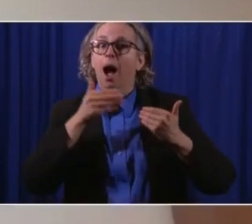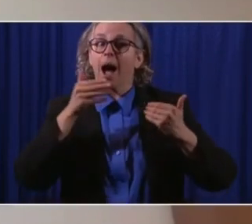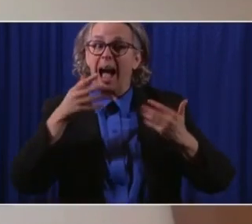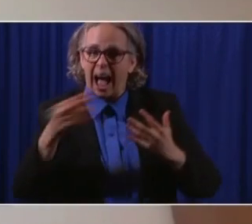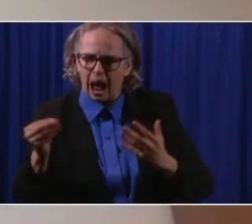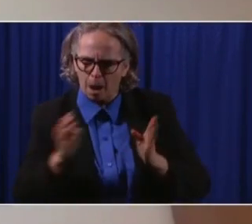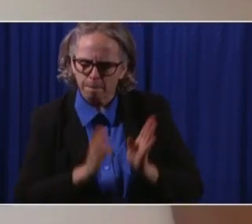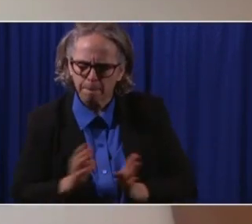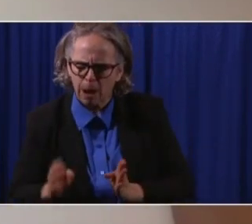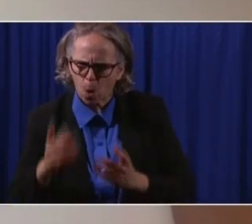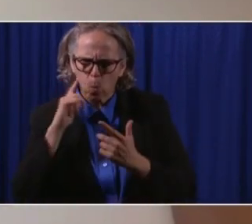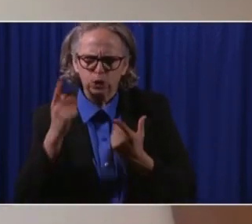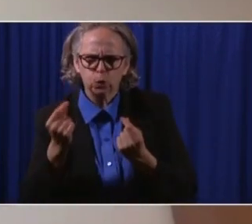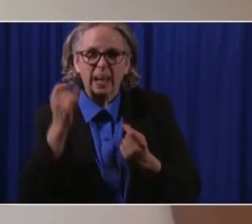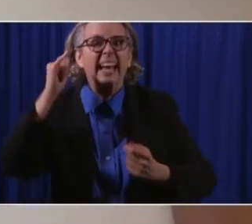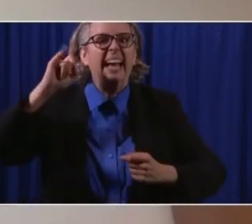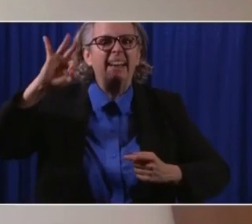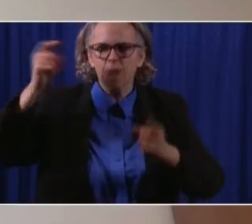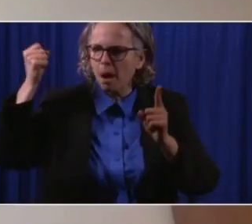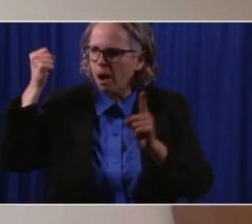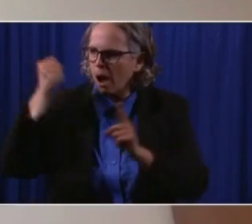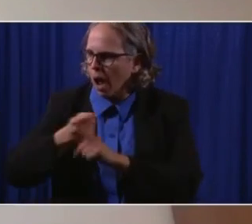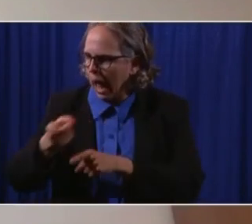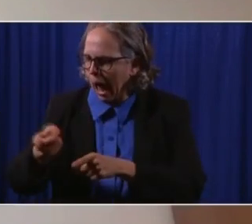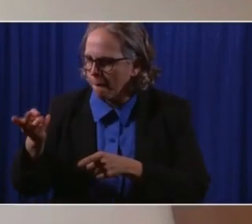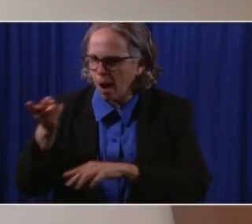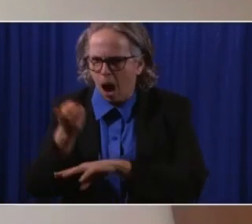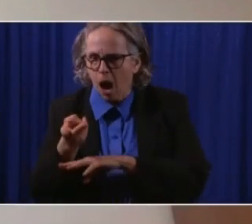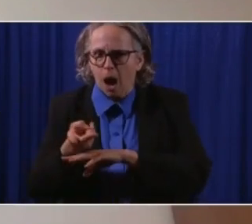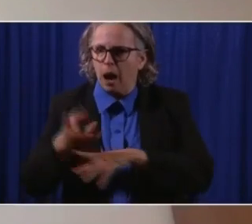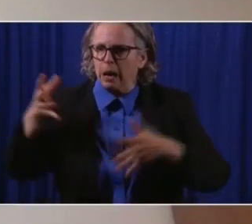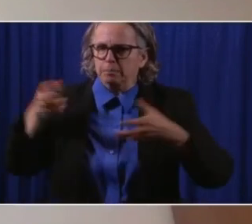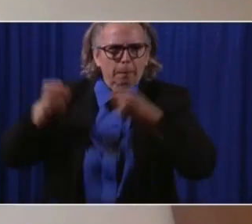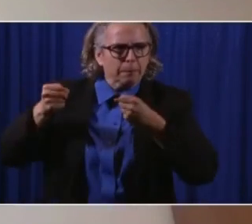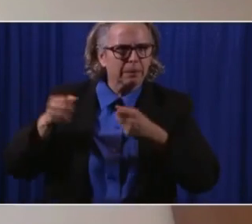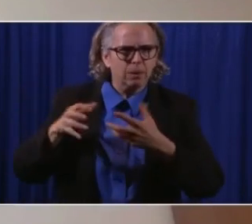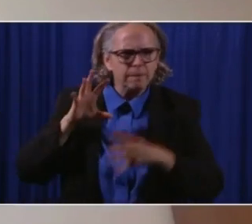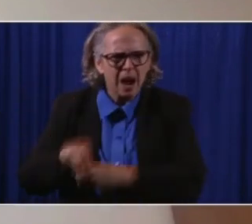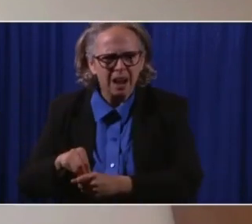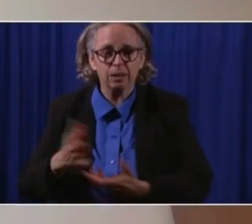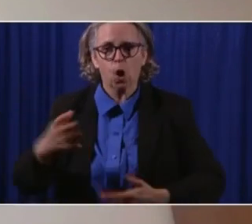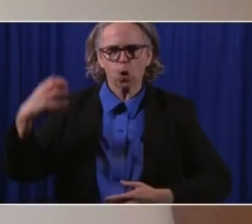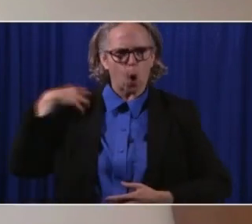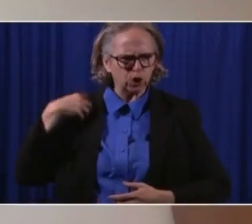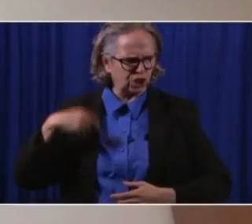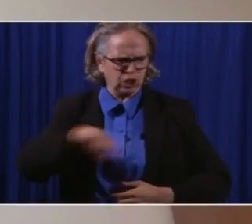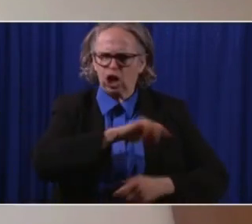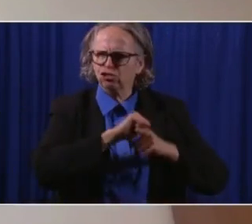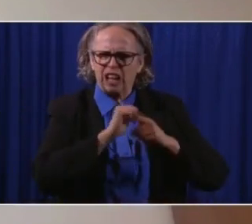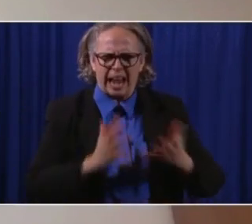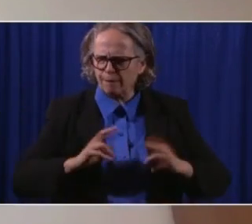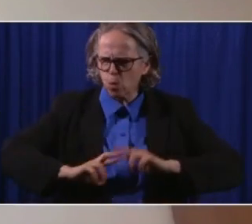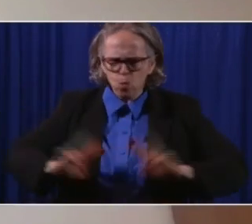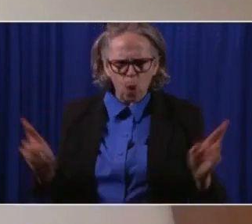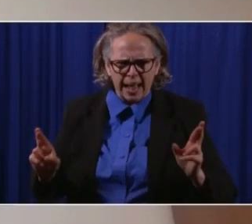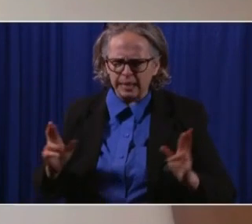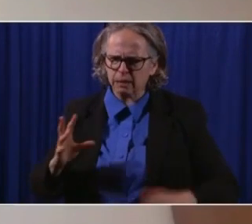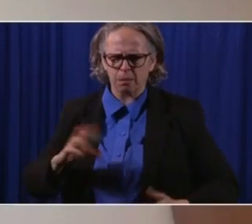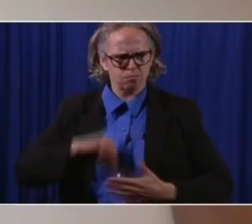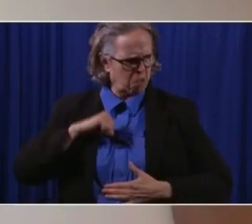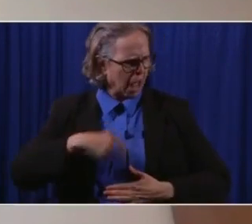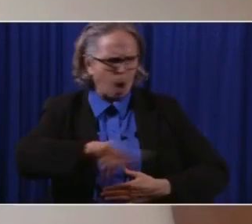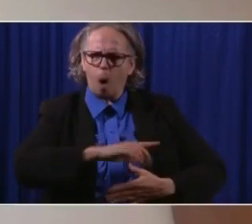coaches, athletic trainers, medical staffs, administrators around the state really take a lot of great pride and have done a great job at instituting that. That